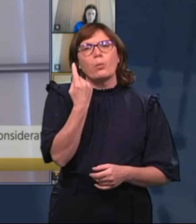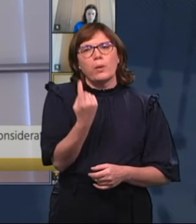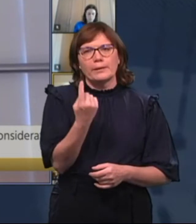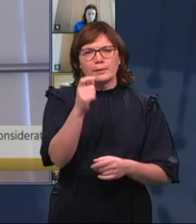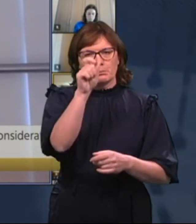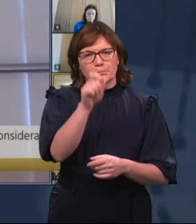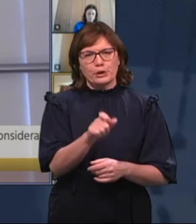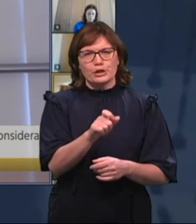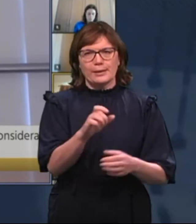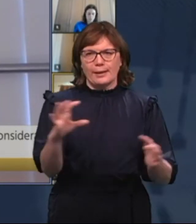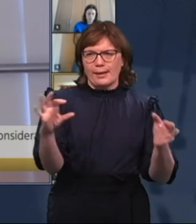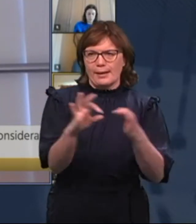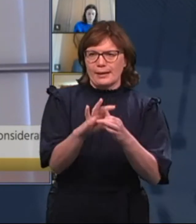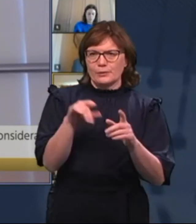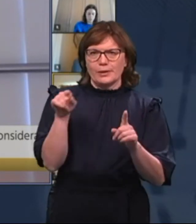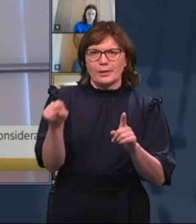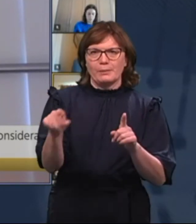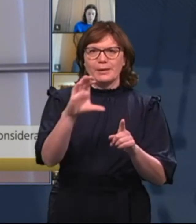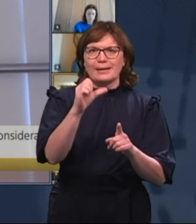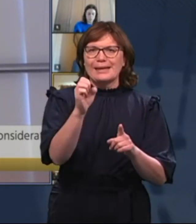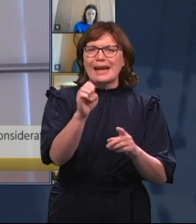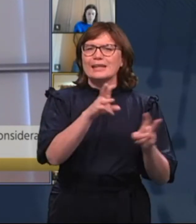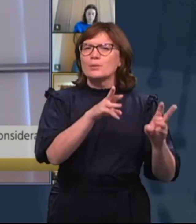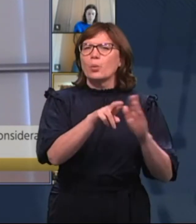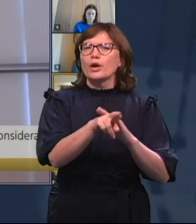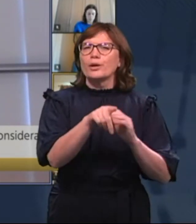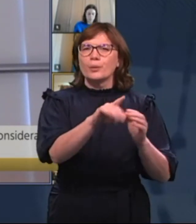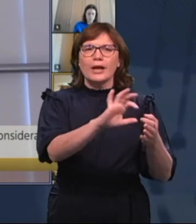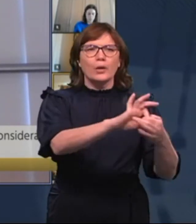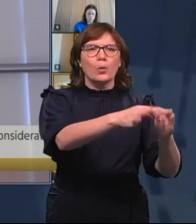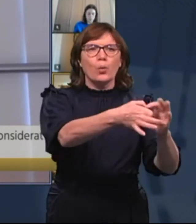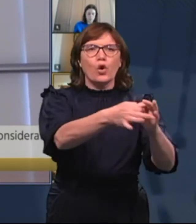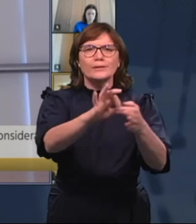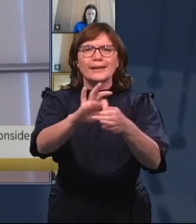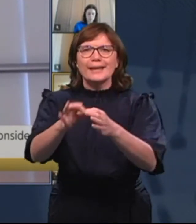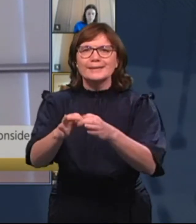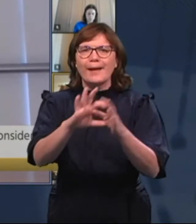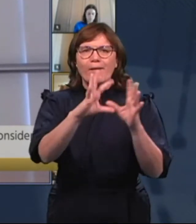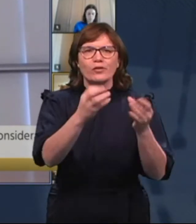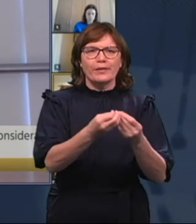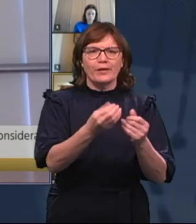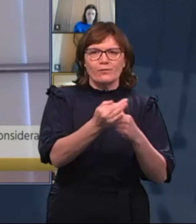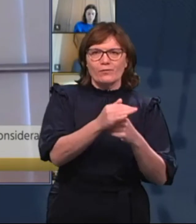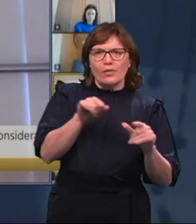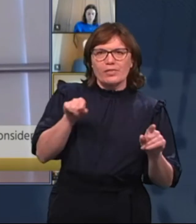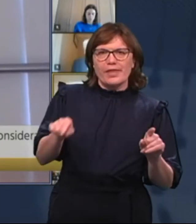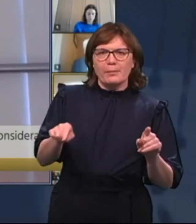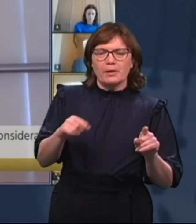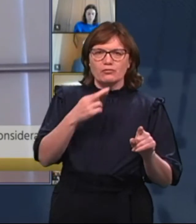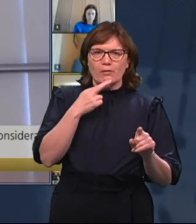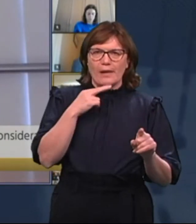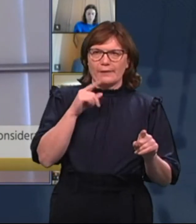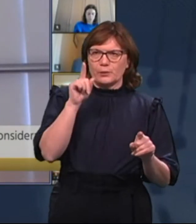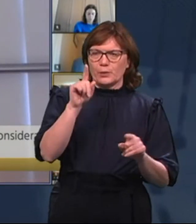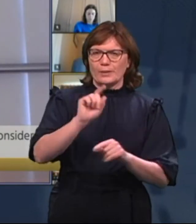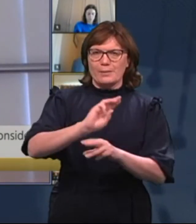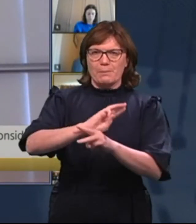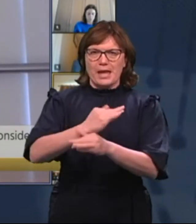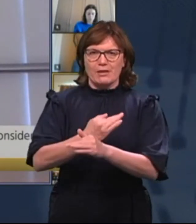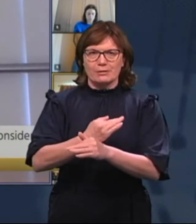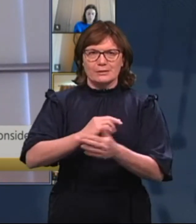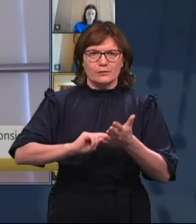caseworker who can help coordinate everything and do the heavy lifting for you in terms of arranging care and appointments and things like